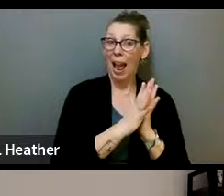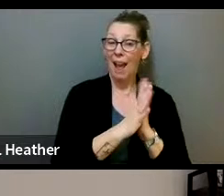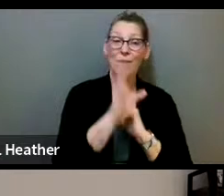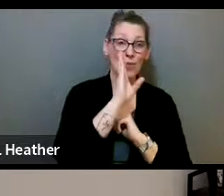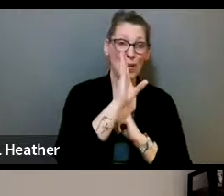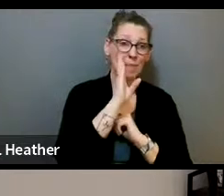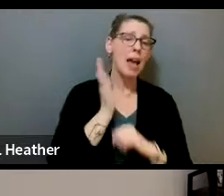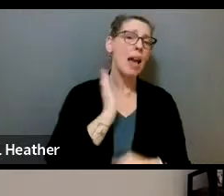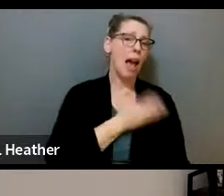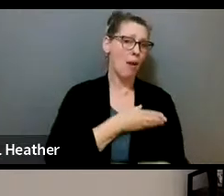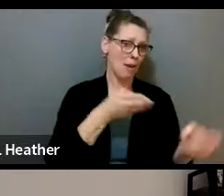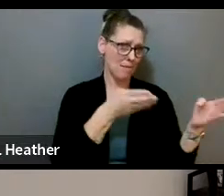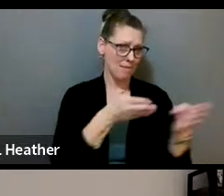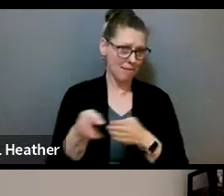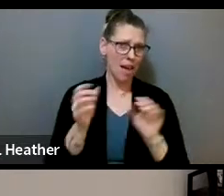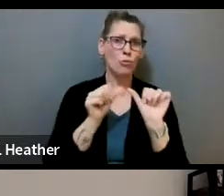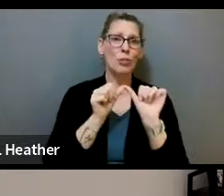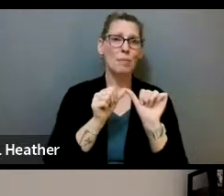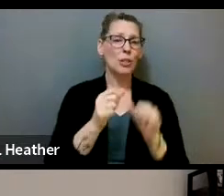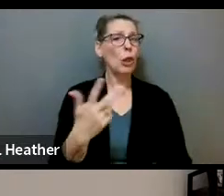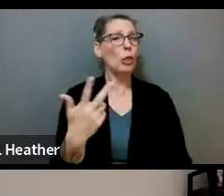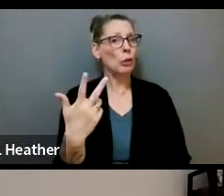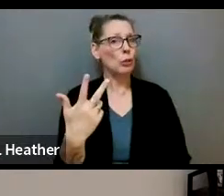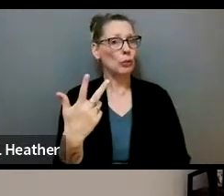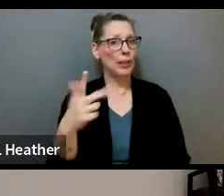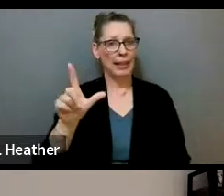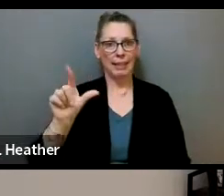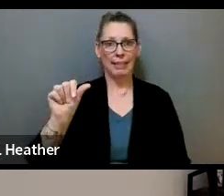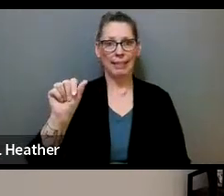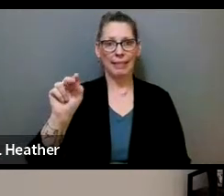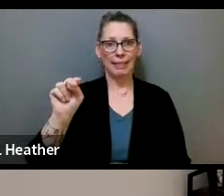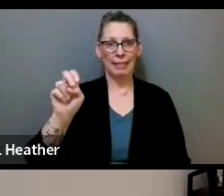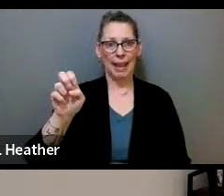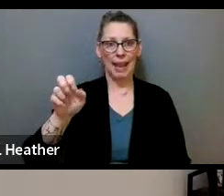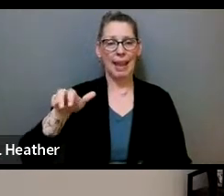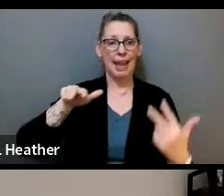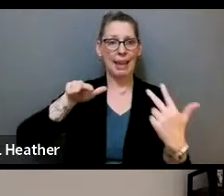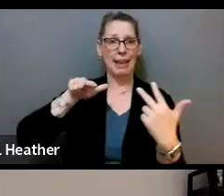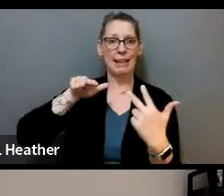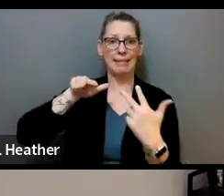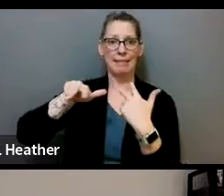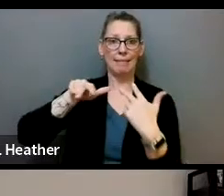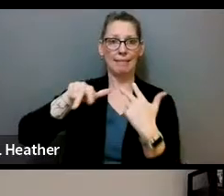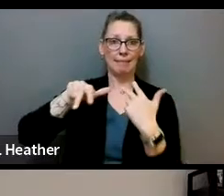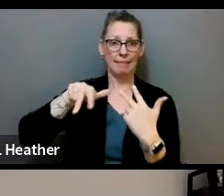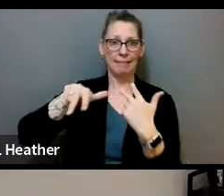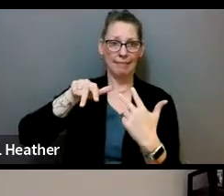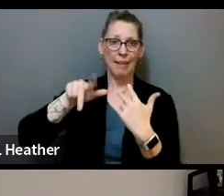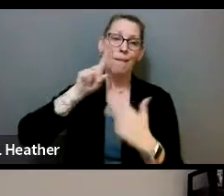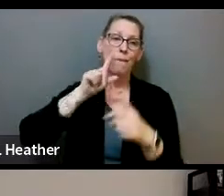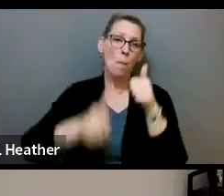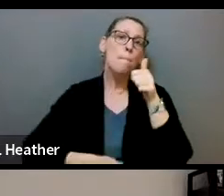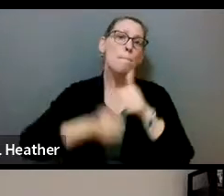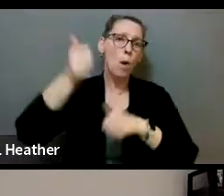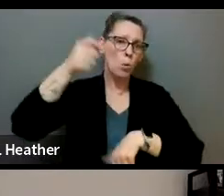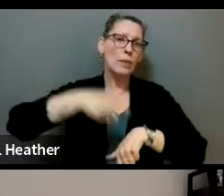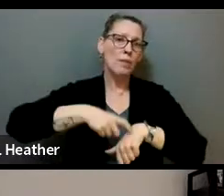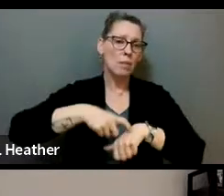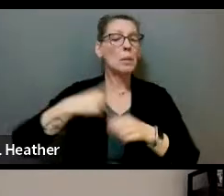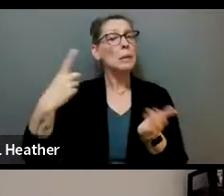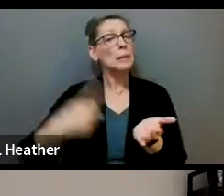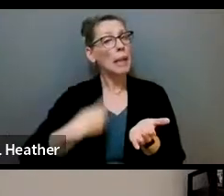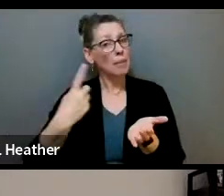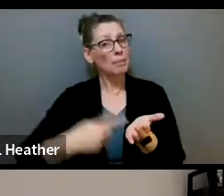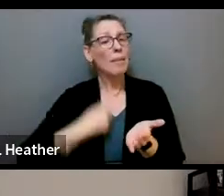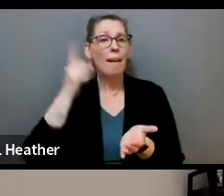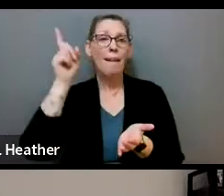to maintain 3 lanes in each direction for the vast majority of time. Now, there'll be times when we will have